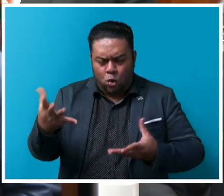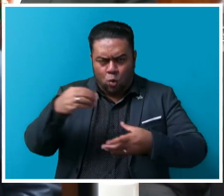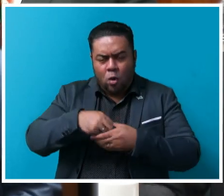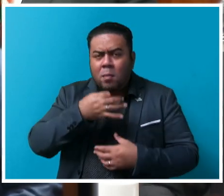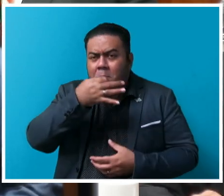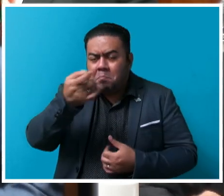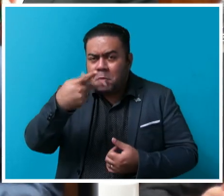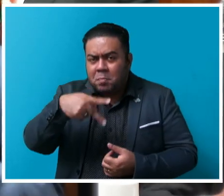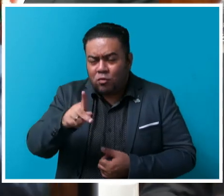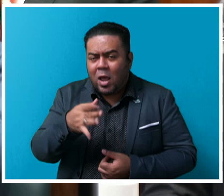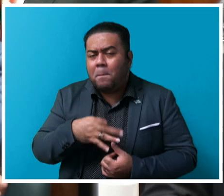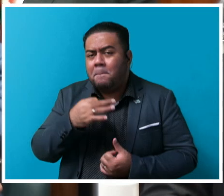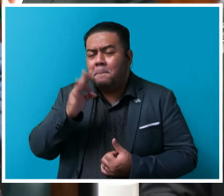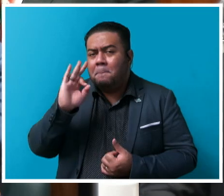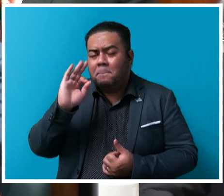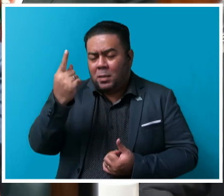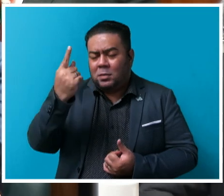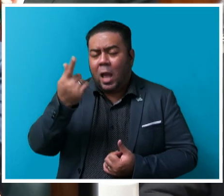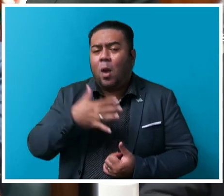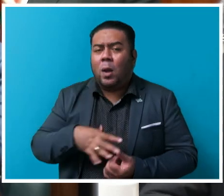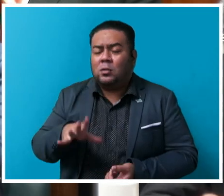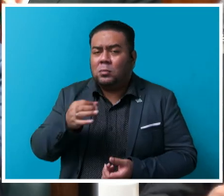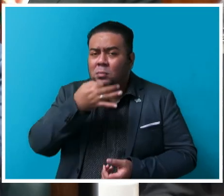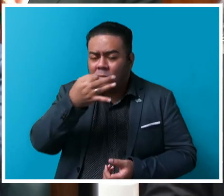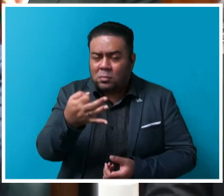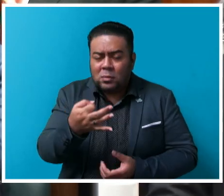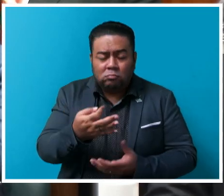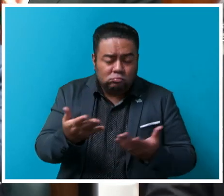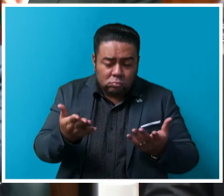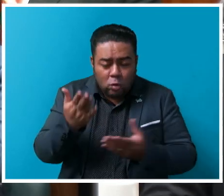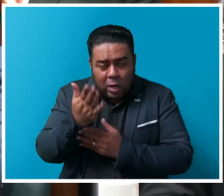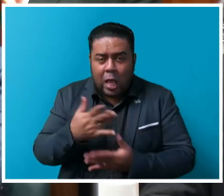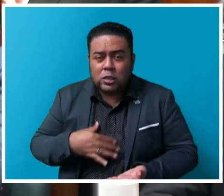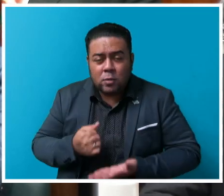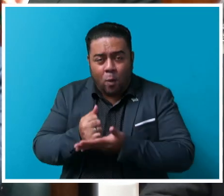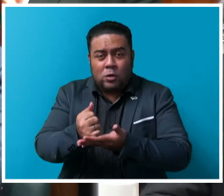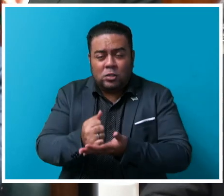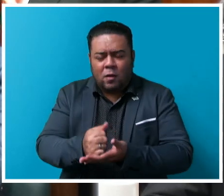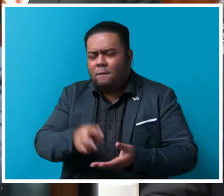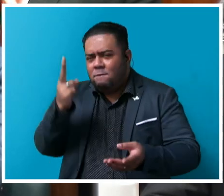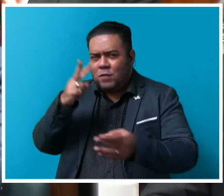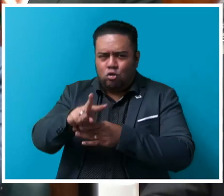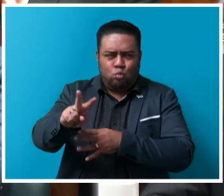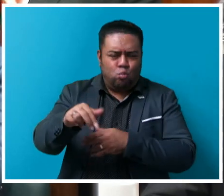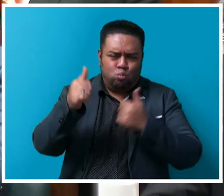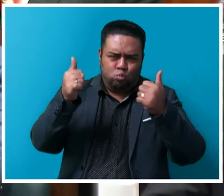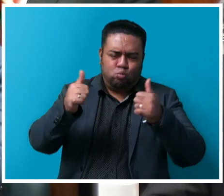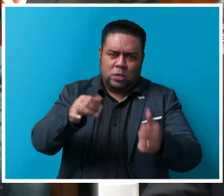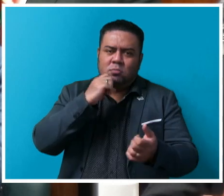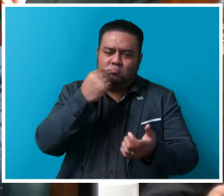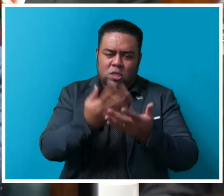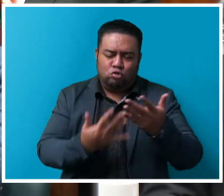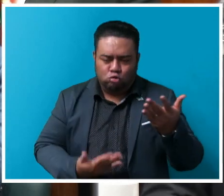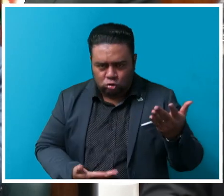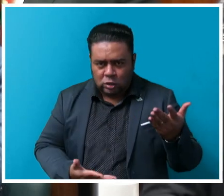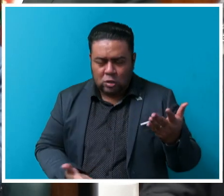will provide firstly the basis upon which I support His Excellency's visionary speech, a speech imbued